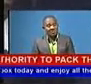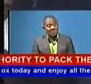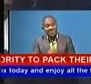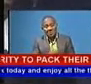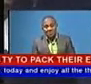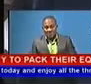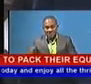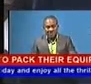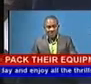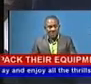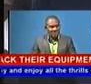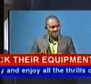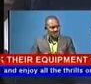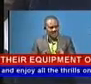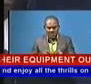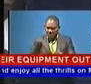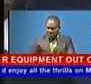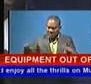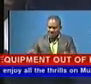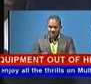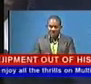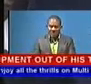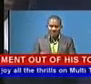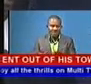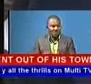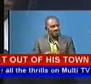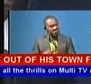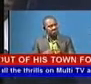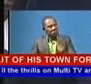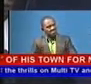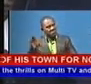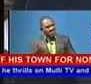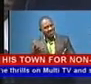and increase the number of polling stations in order to shore up your claim.